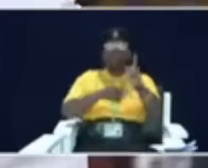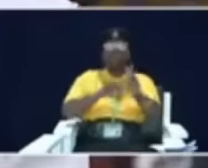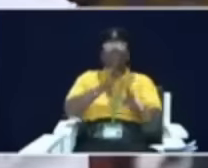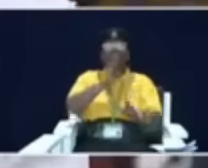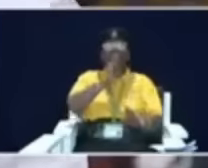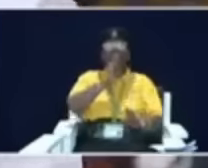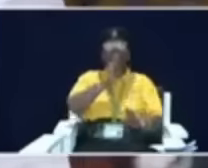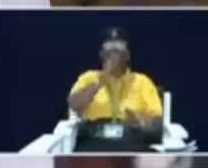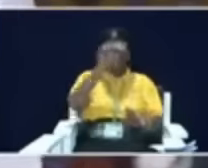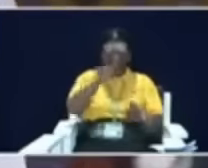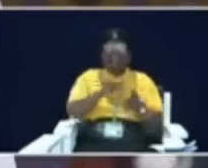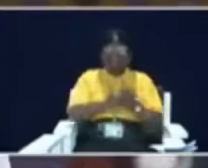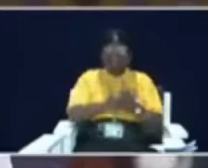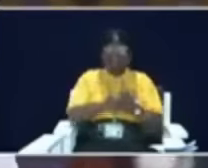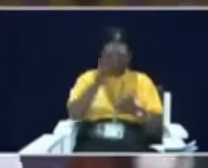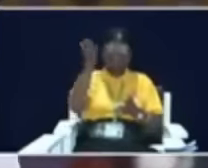nothing between you